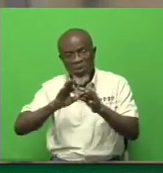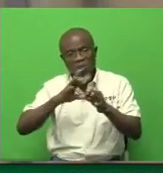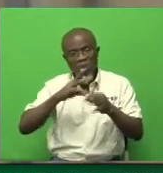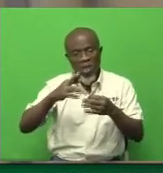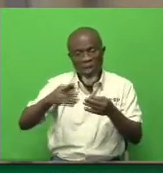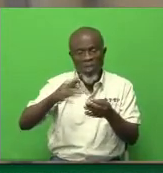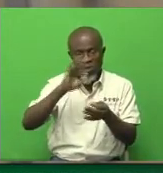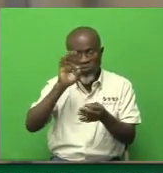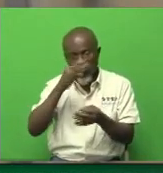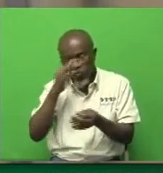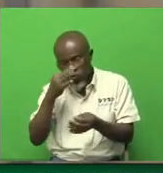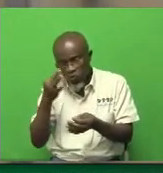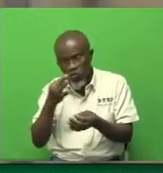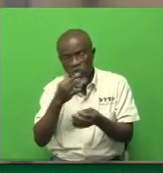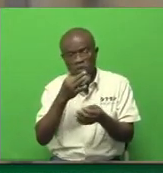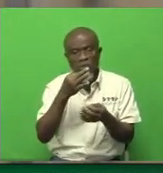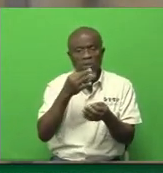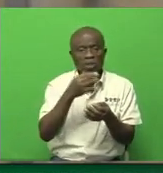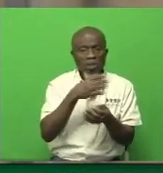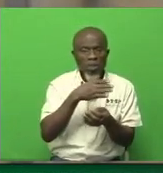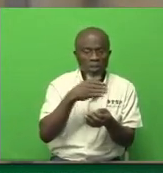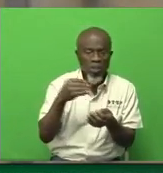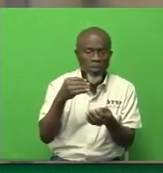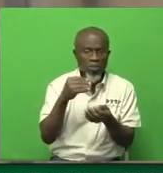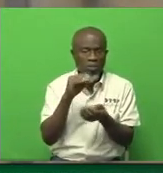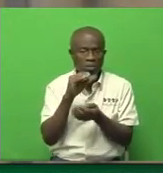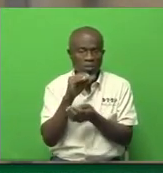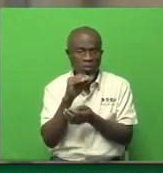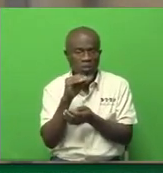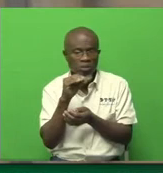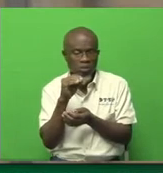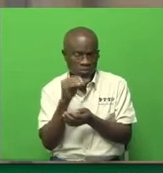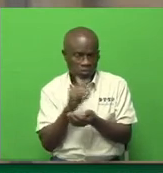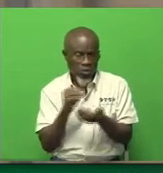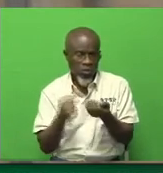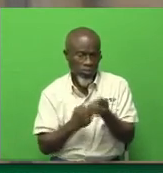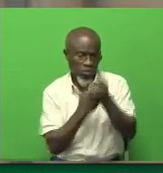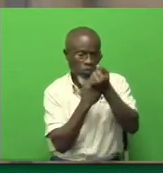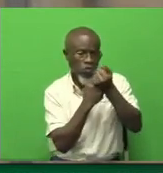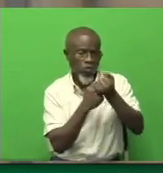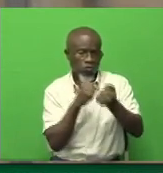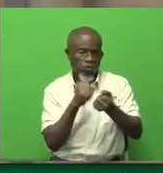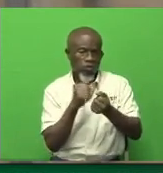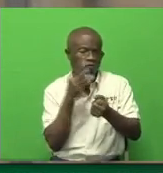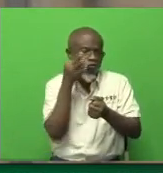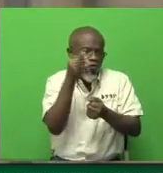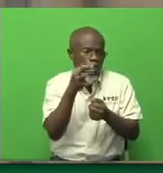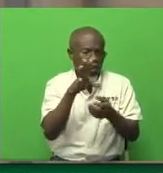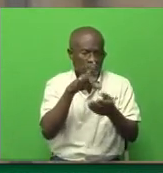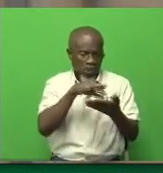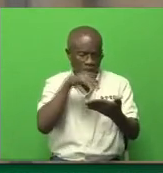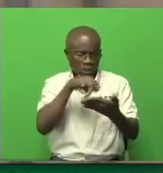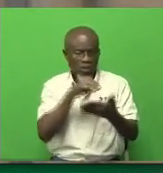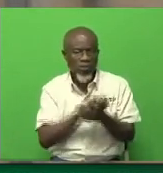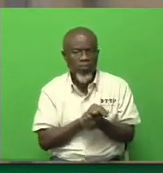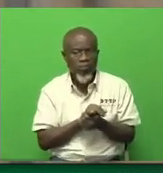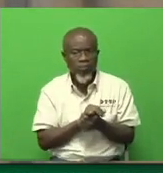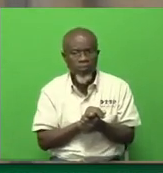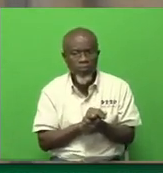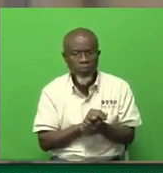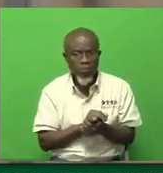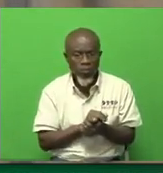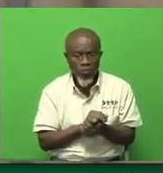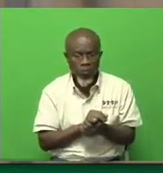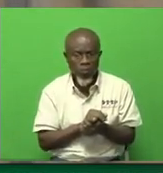janitorial and security services at schools and scholarships 200 million is allocated for Grants the government a government-assisted schools